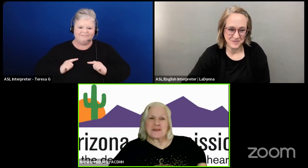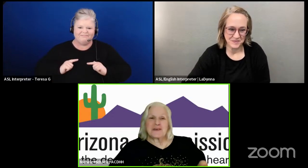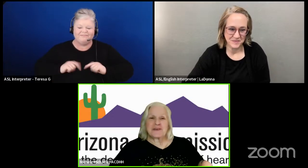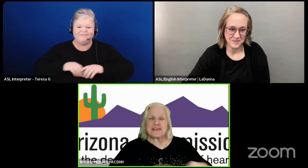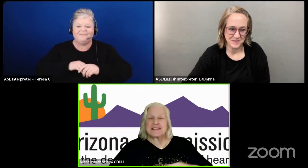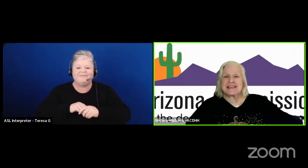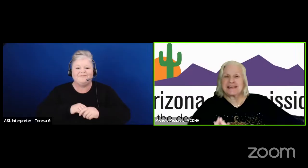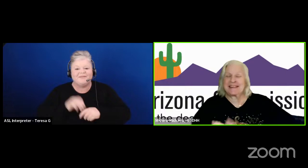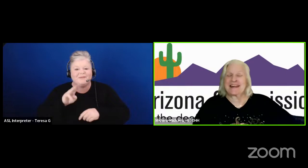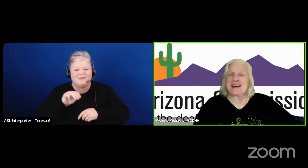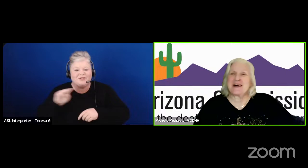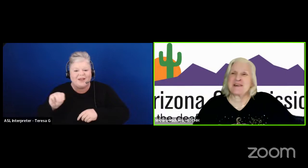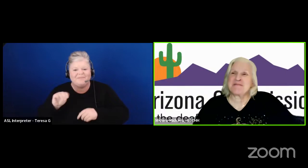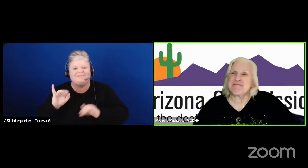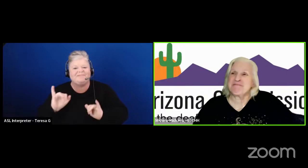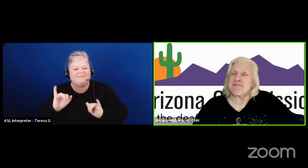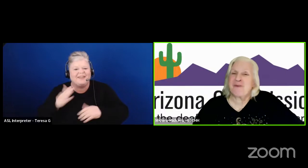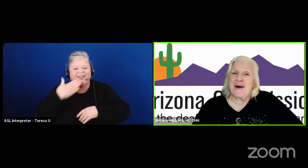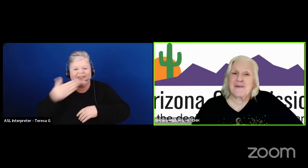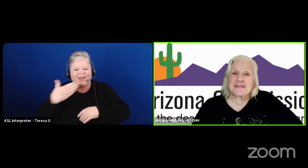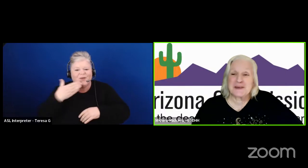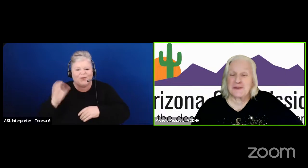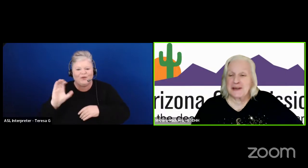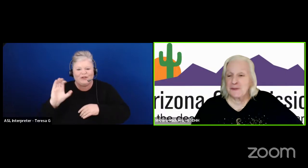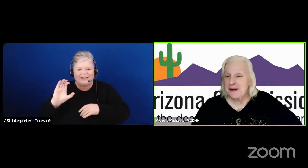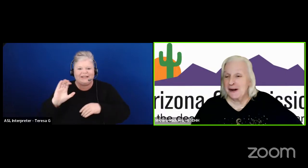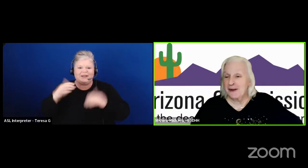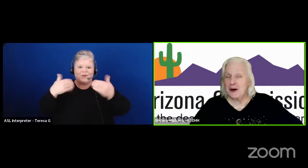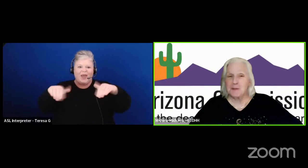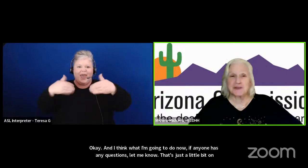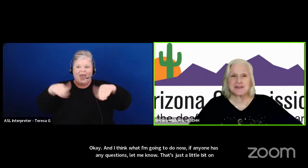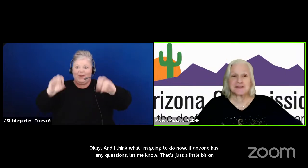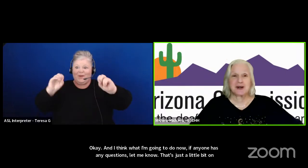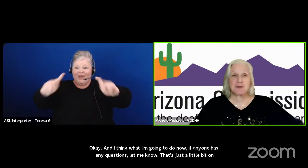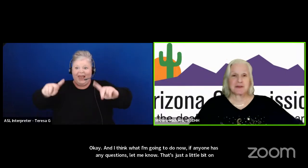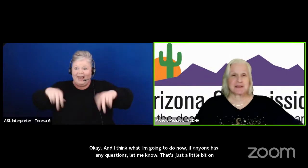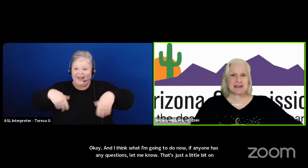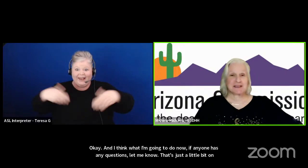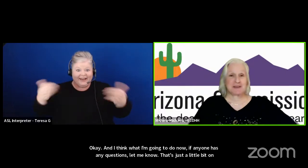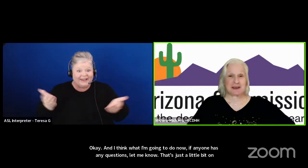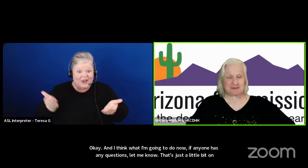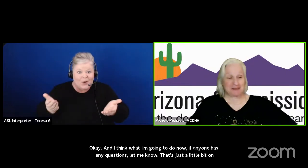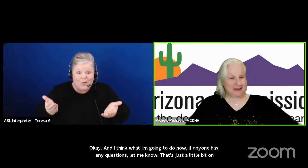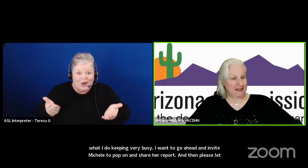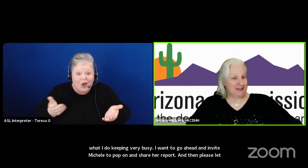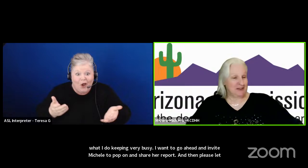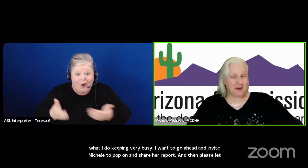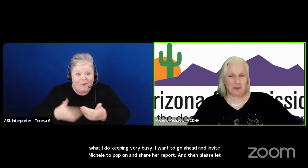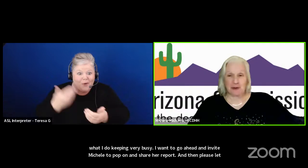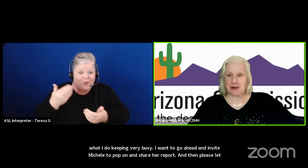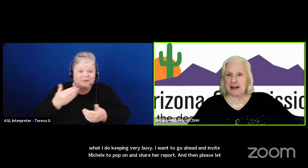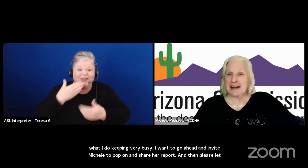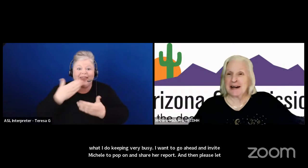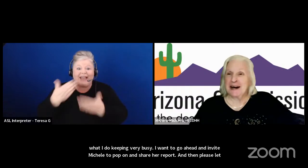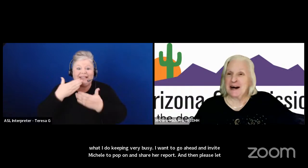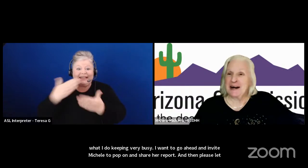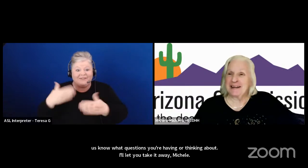Thank you, Christy. Wow. So here we are, almost Thanksgiving. It's